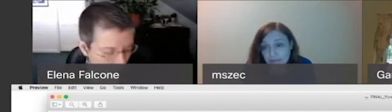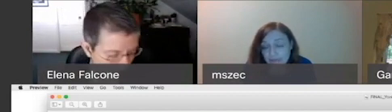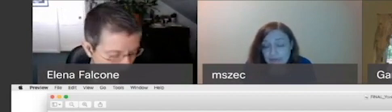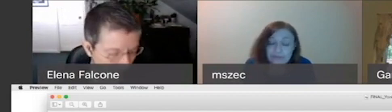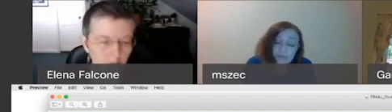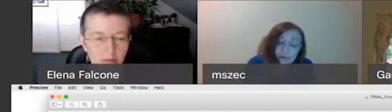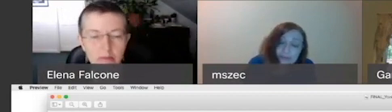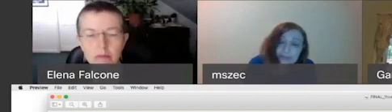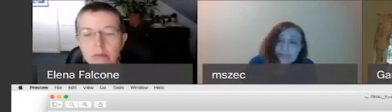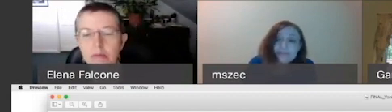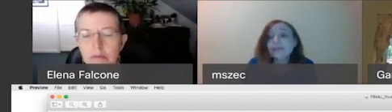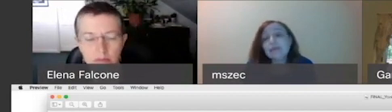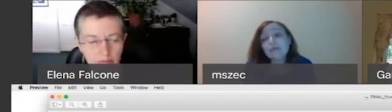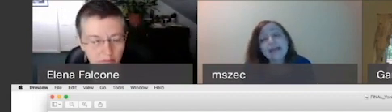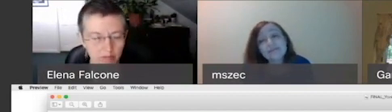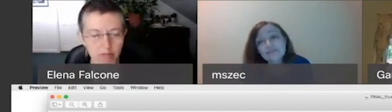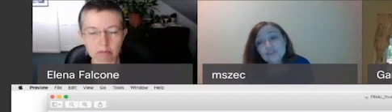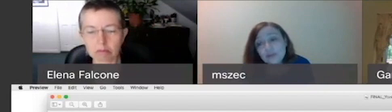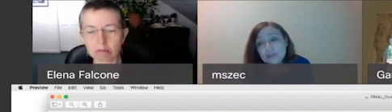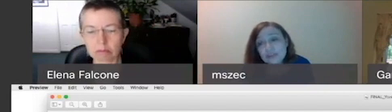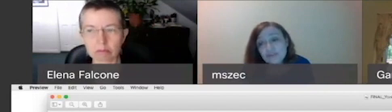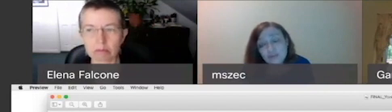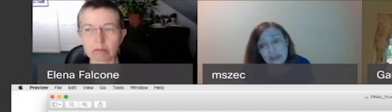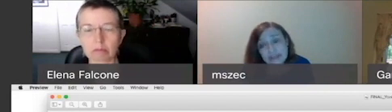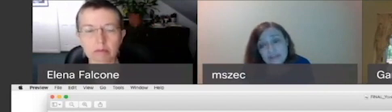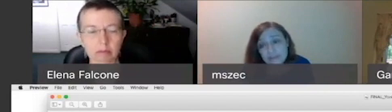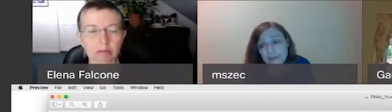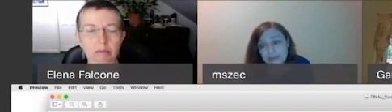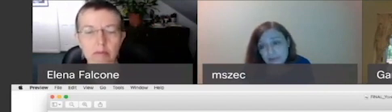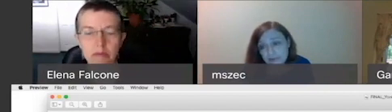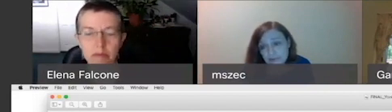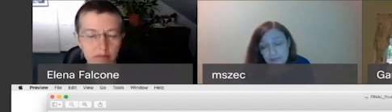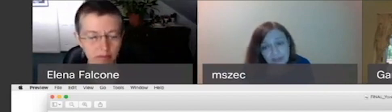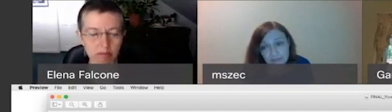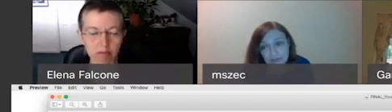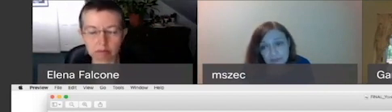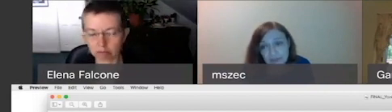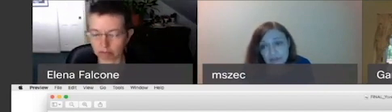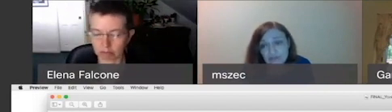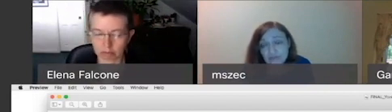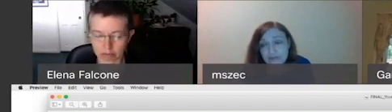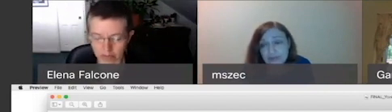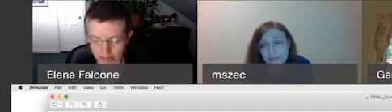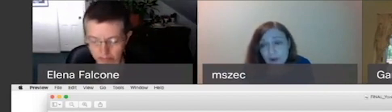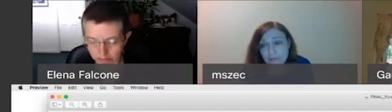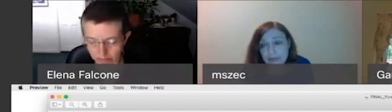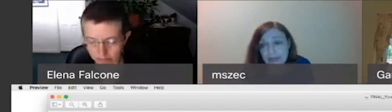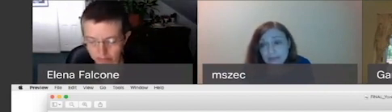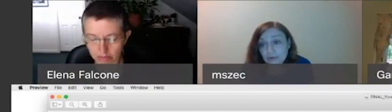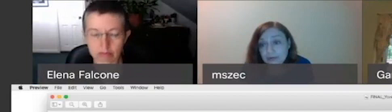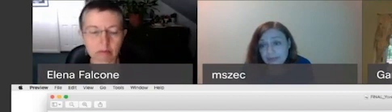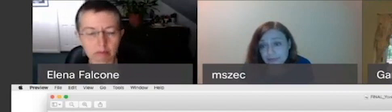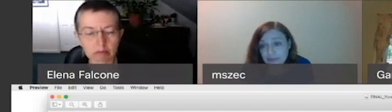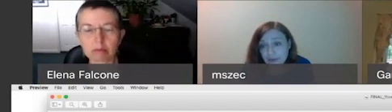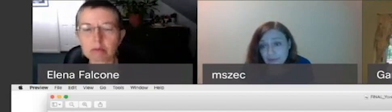court. If you break the lease, the landlord has to show that they tried to their best efforts possible to rent the apartment